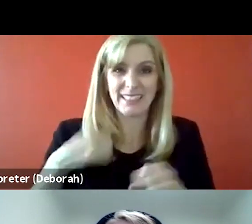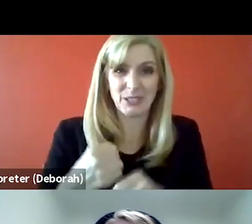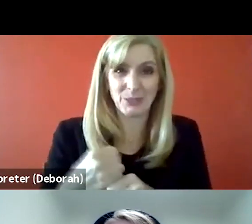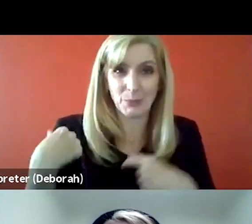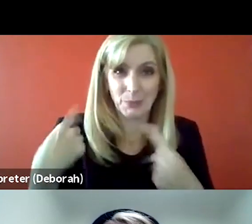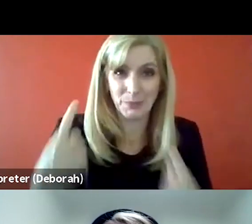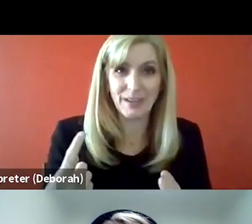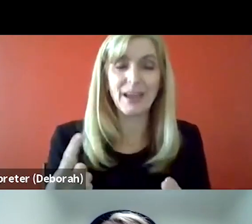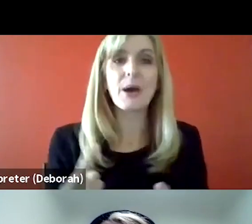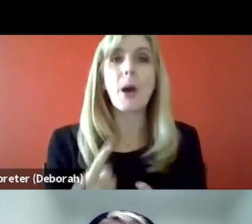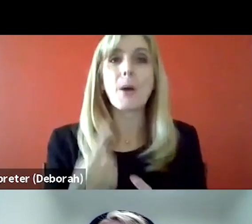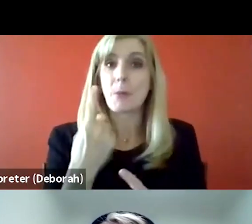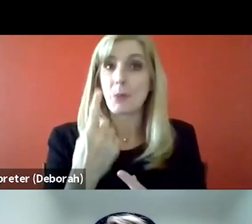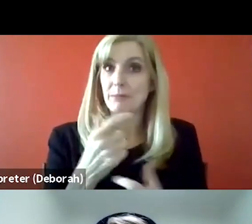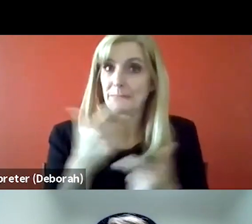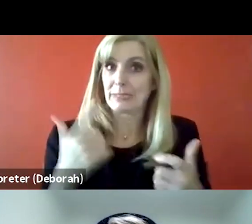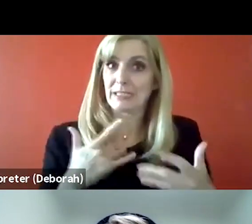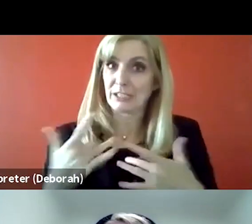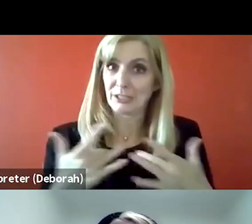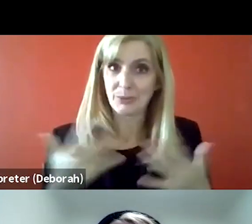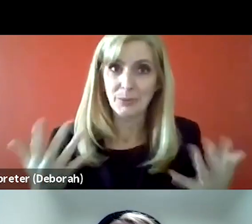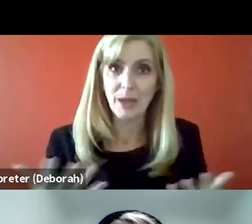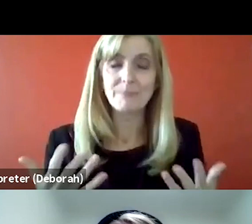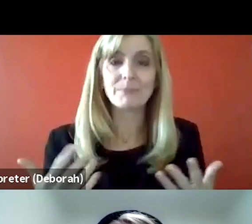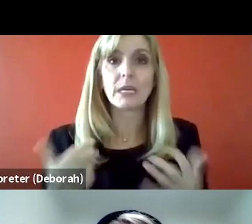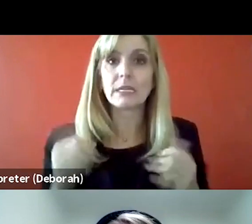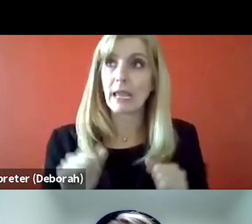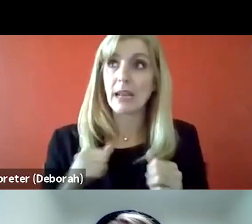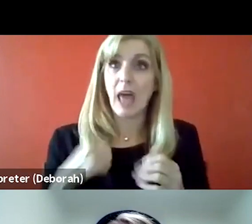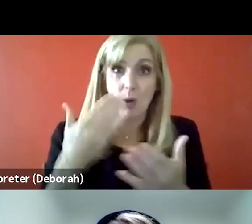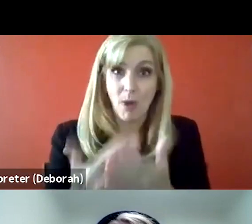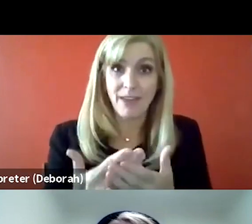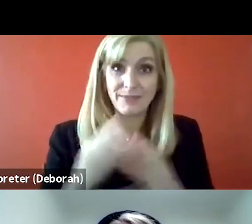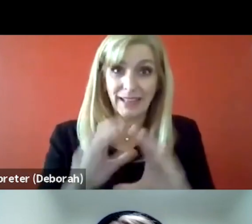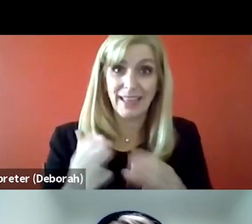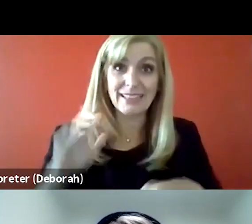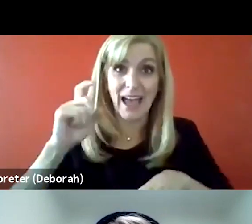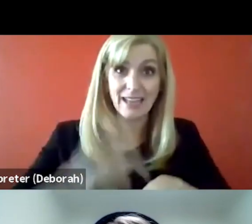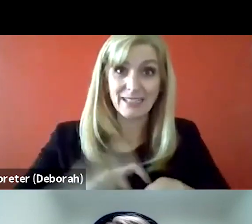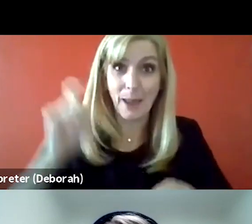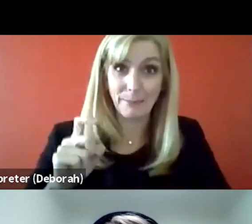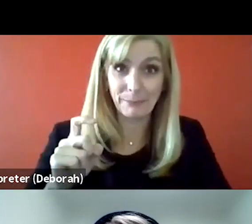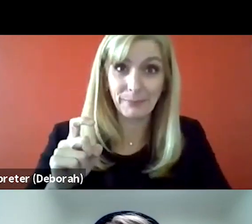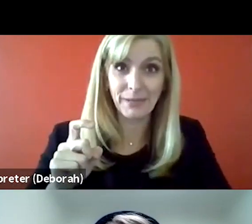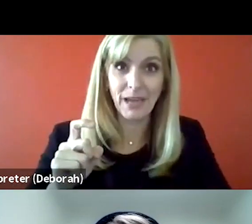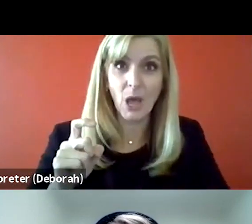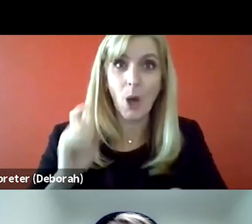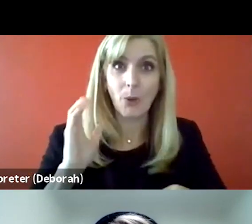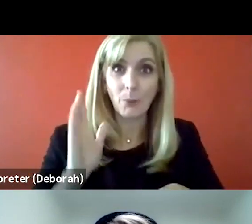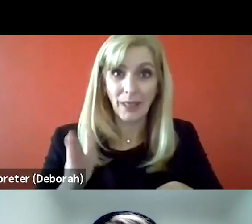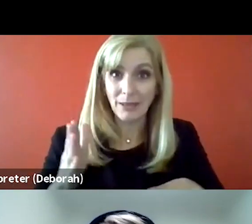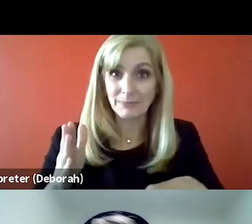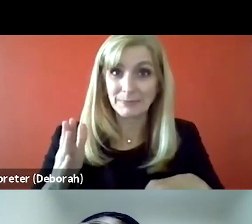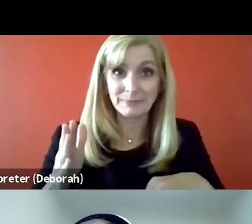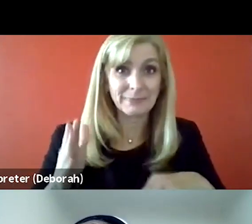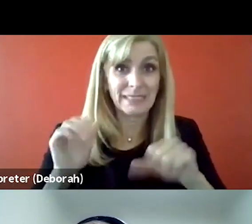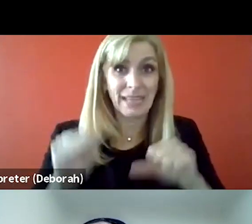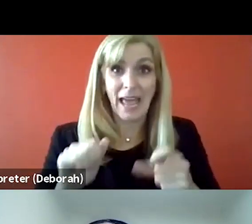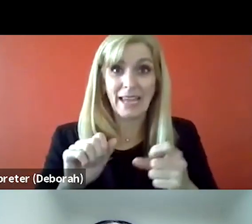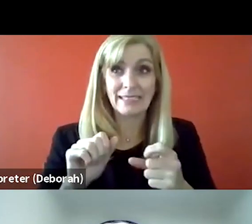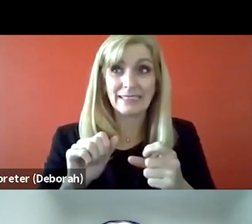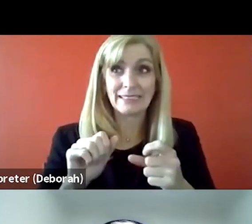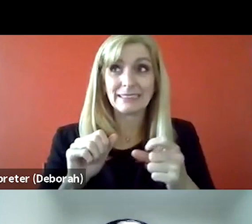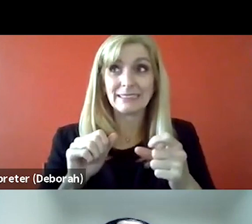my biggest concerns was, can I get to class on time? Will I be able to get to class on time? Can I handle that